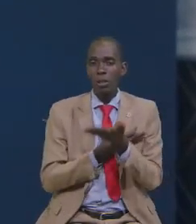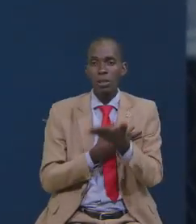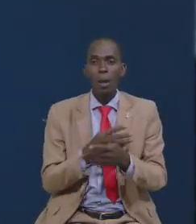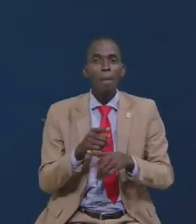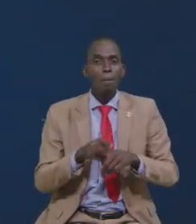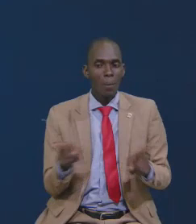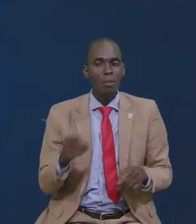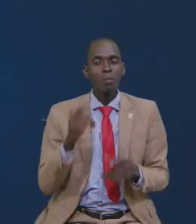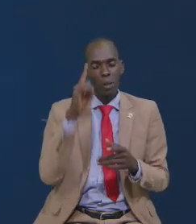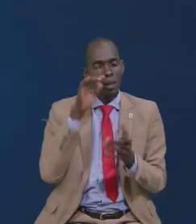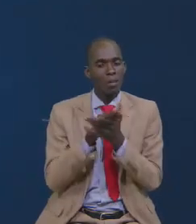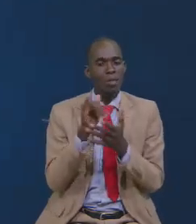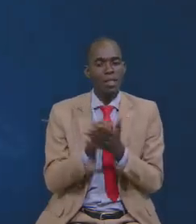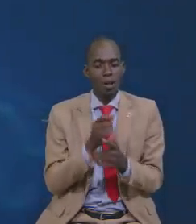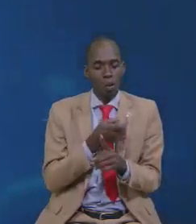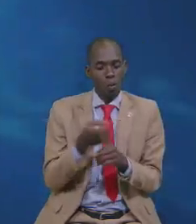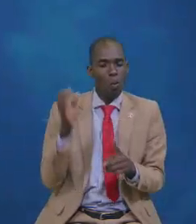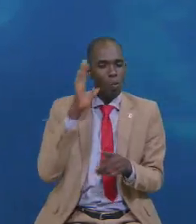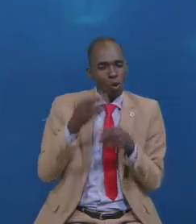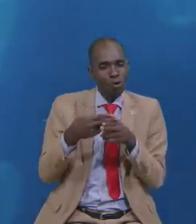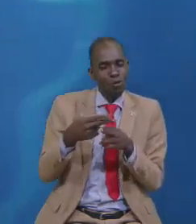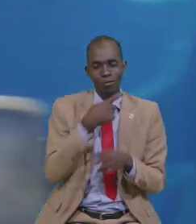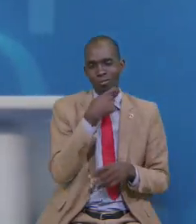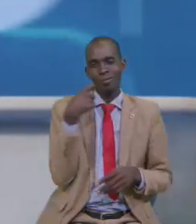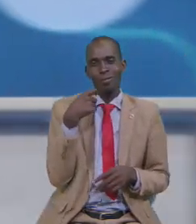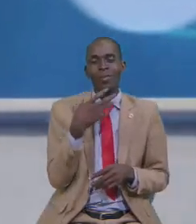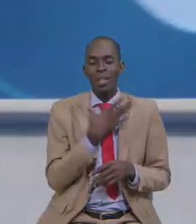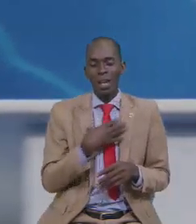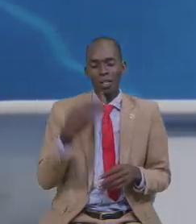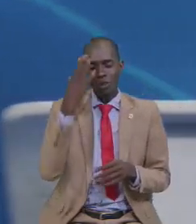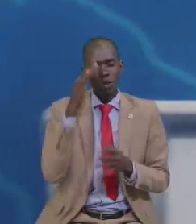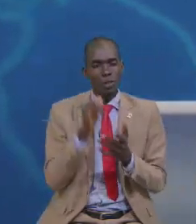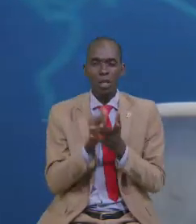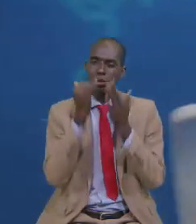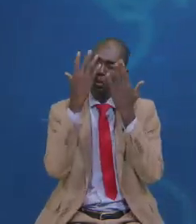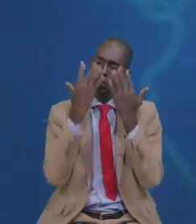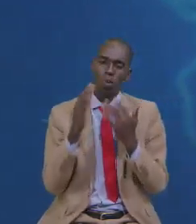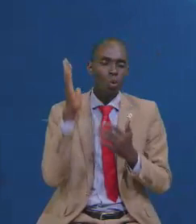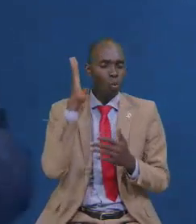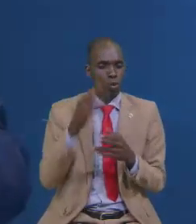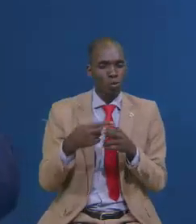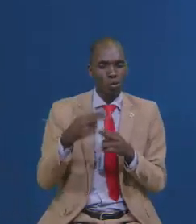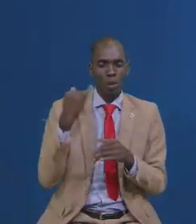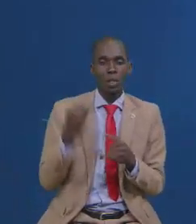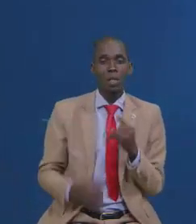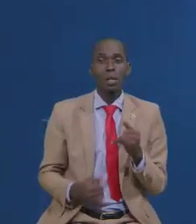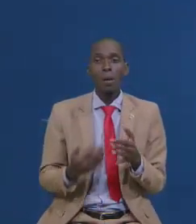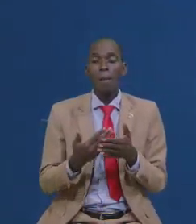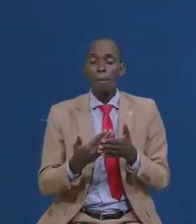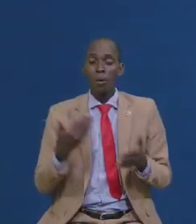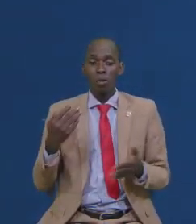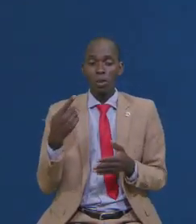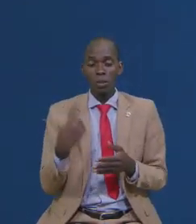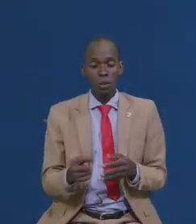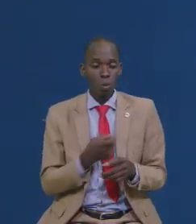up. And the sorrow will soon get away. But before the wounds dried